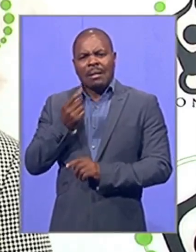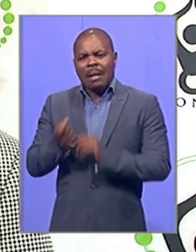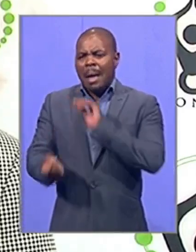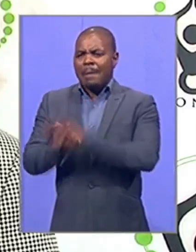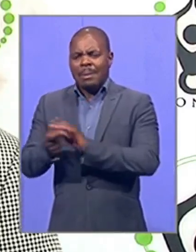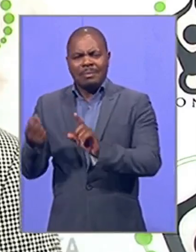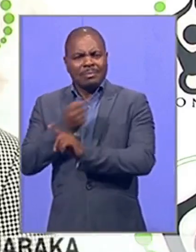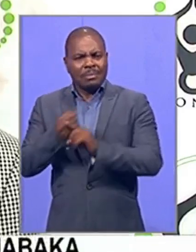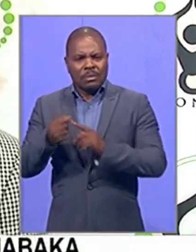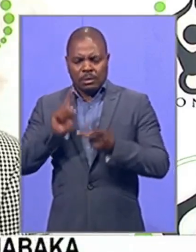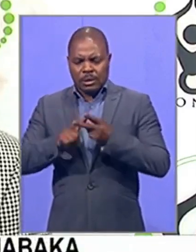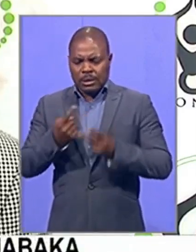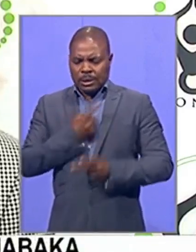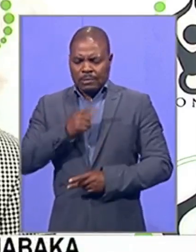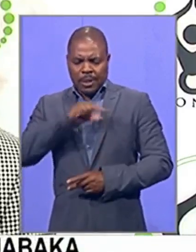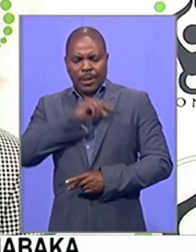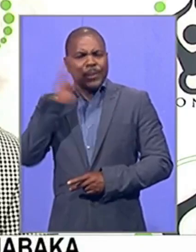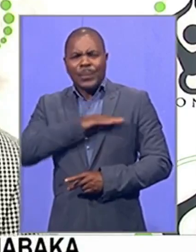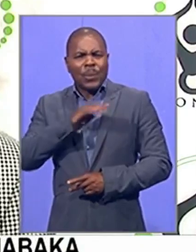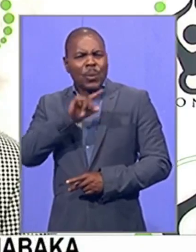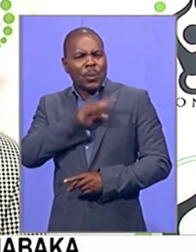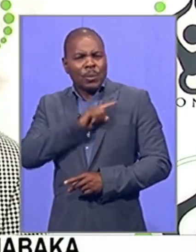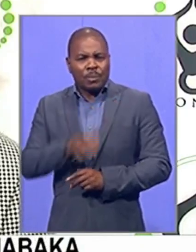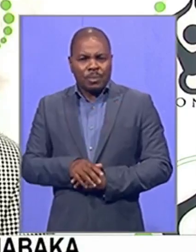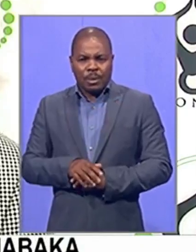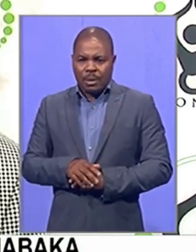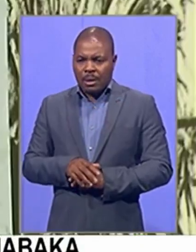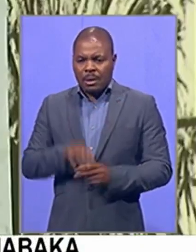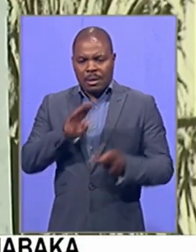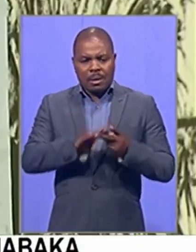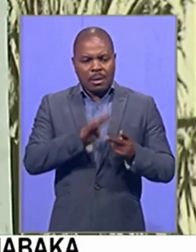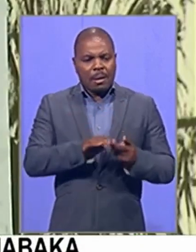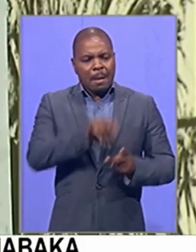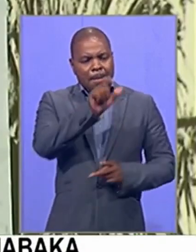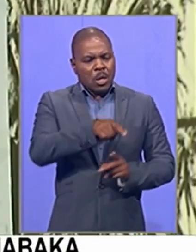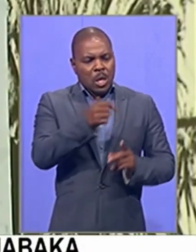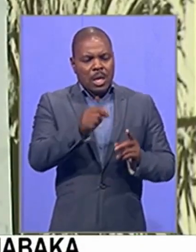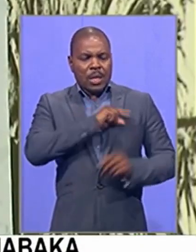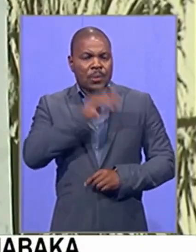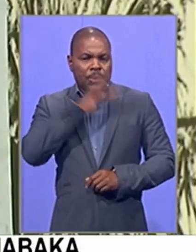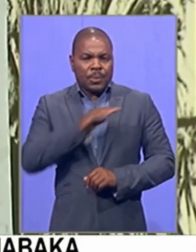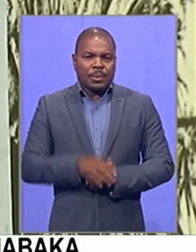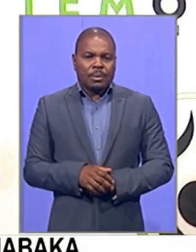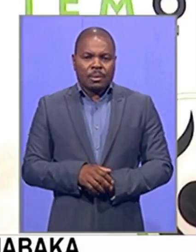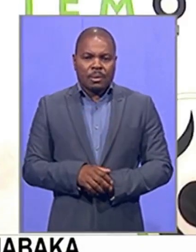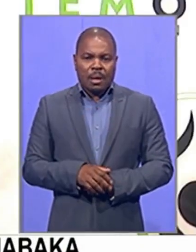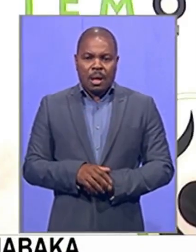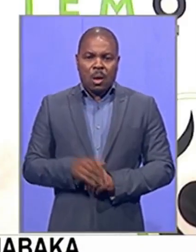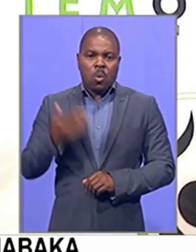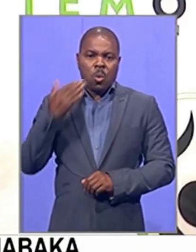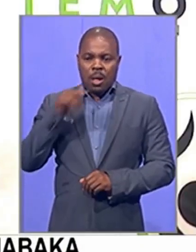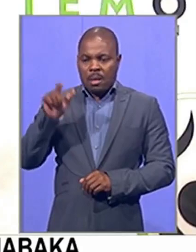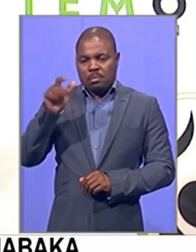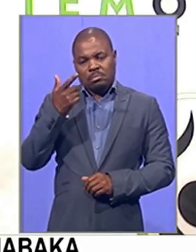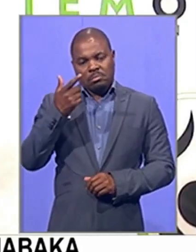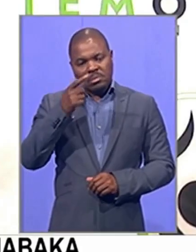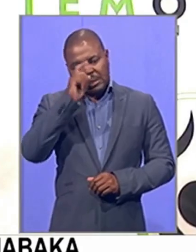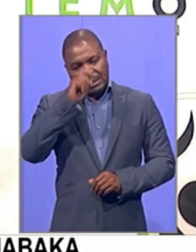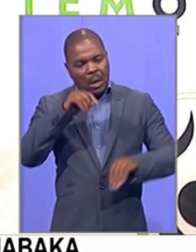without feeling guilty ourselves, without the victim feeling guilty. Motho a setse a godile or ausi a setse a